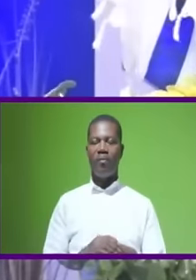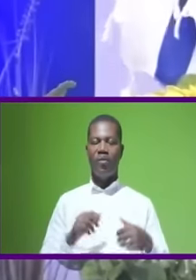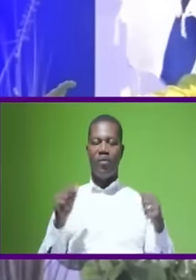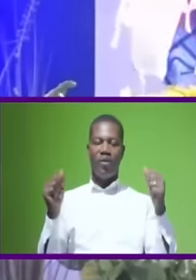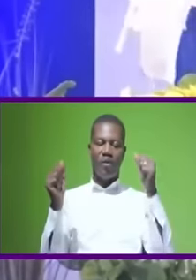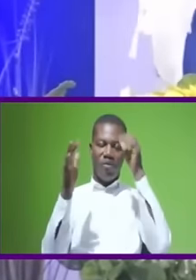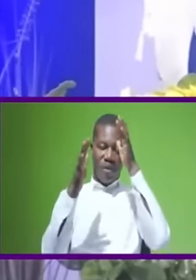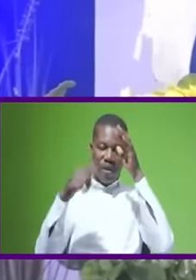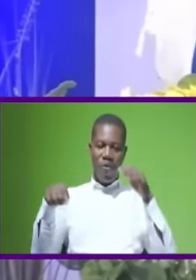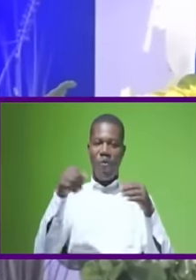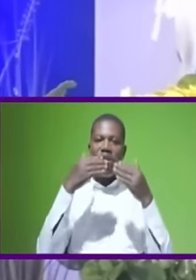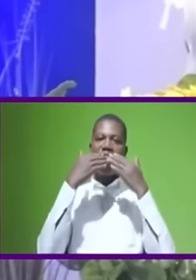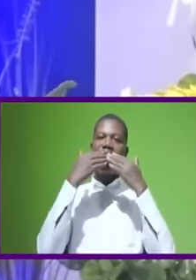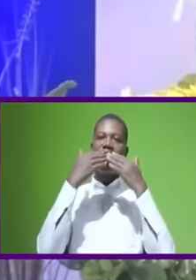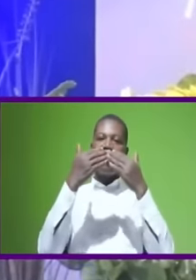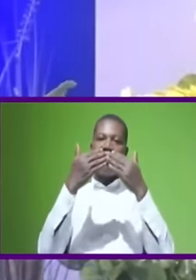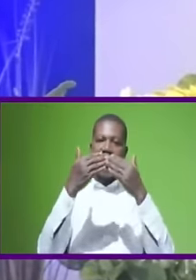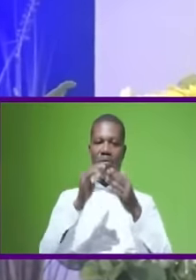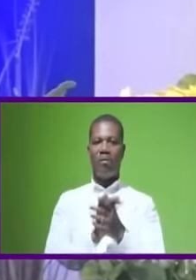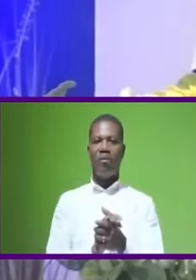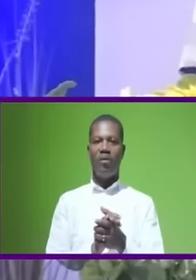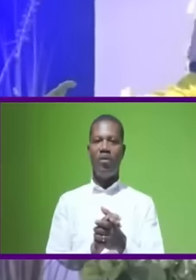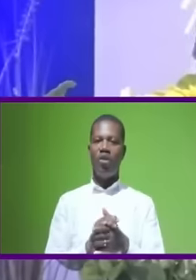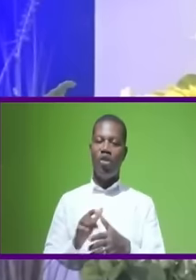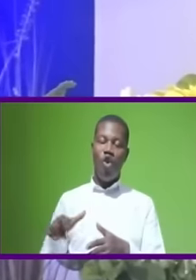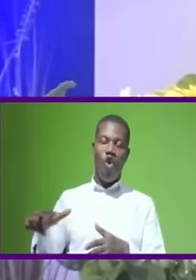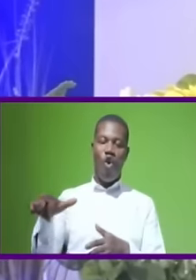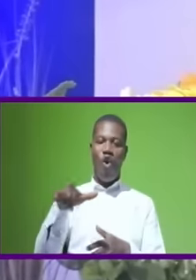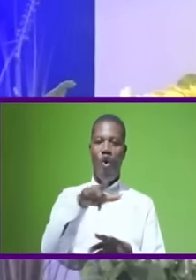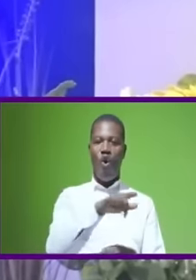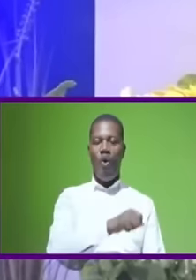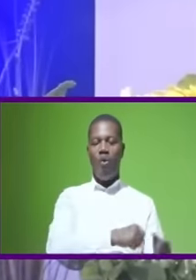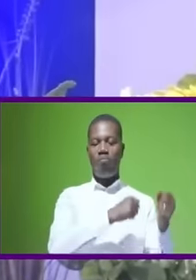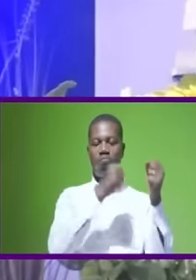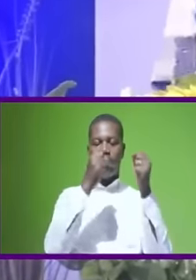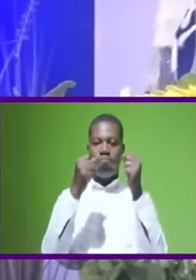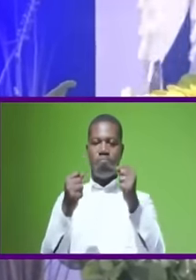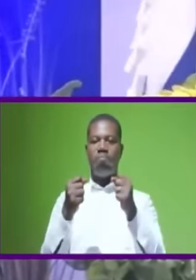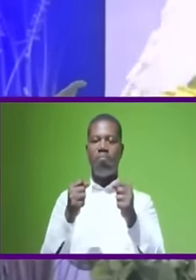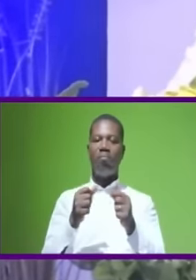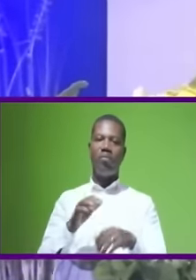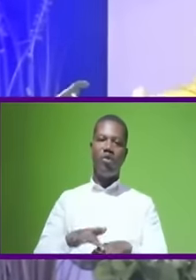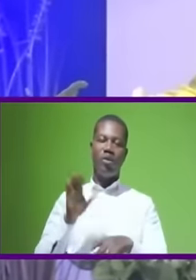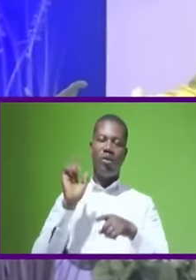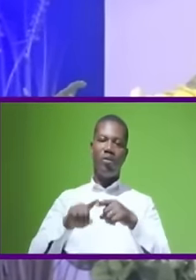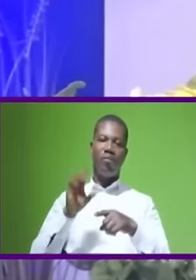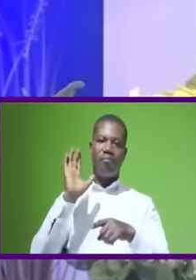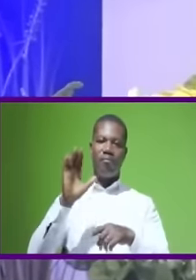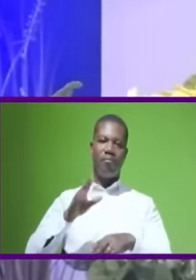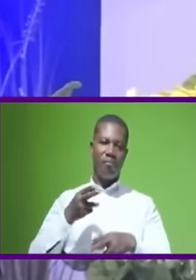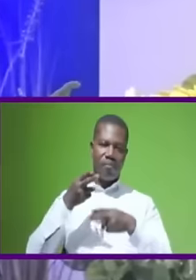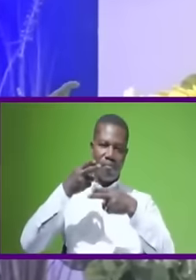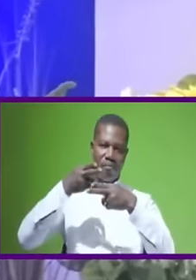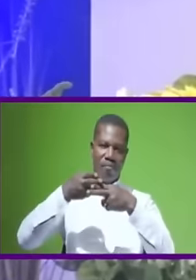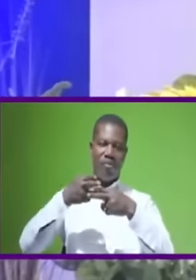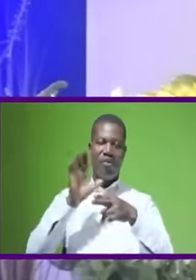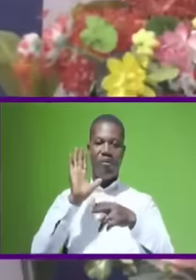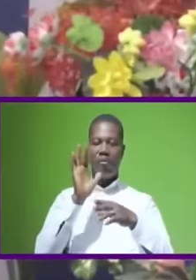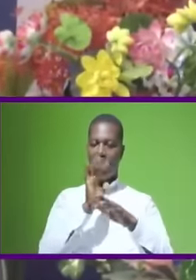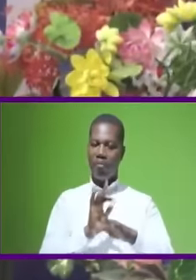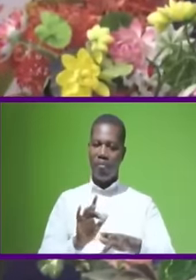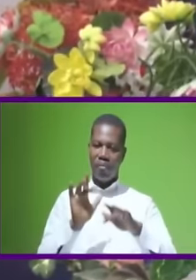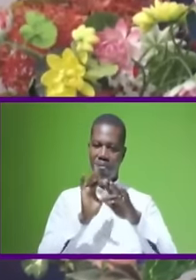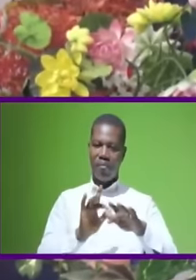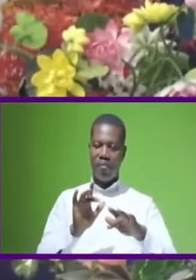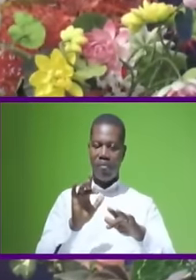Papa, that was a dear Yanada Sutume friend, Monyamonka Woodley. Well, no more